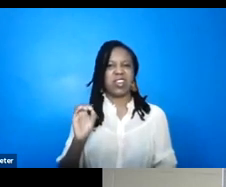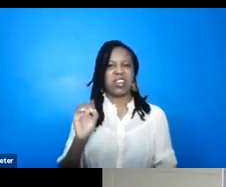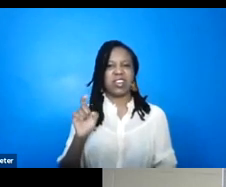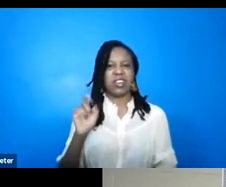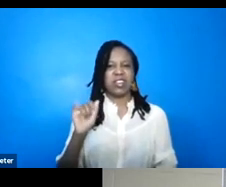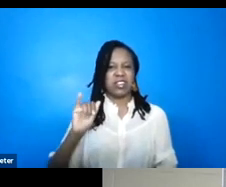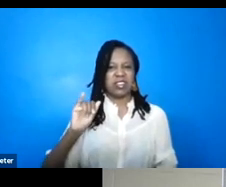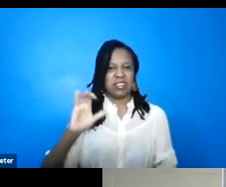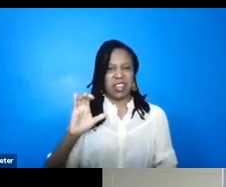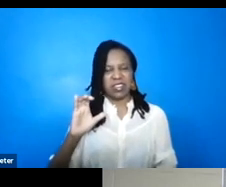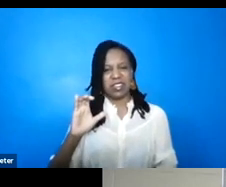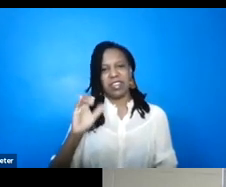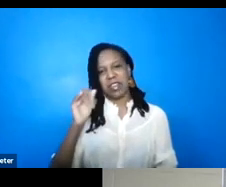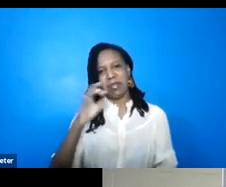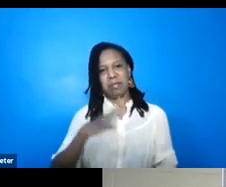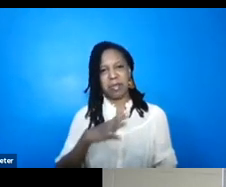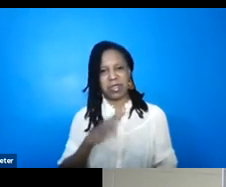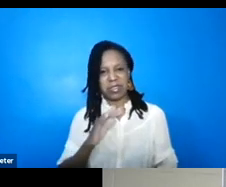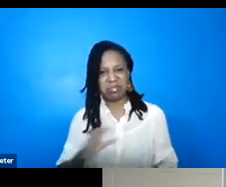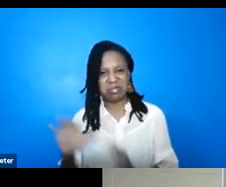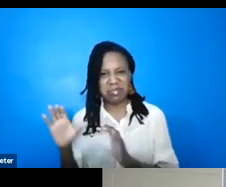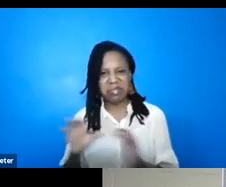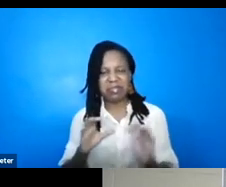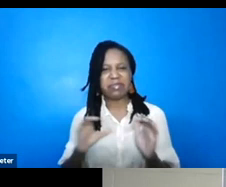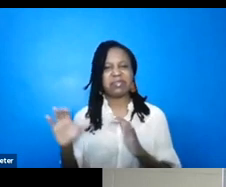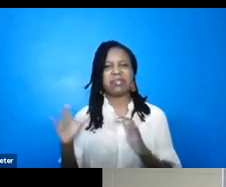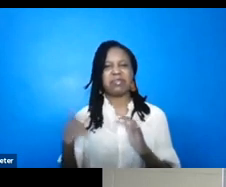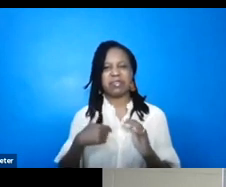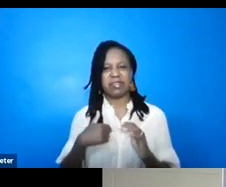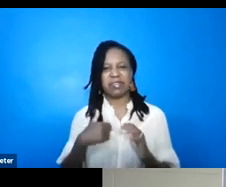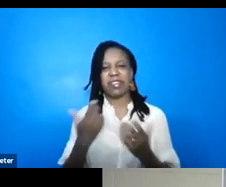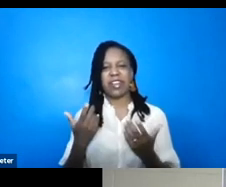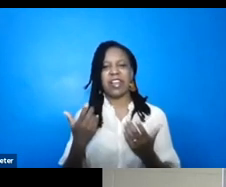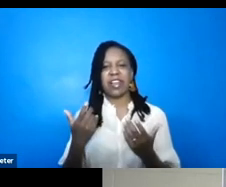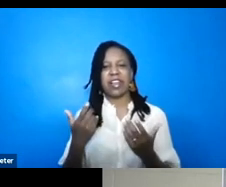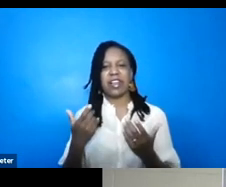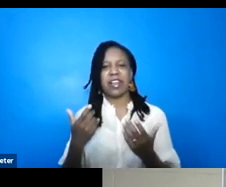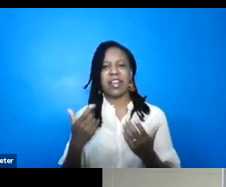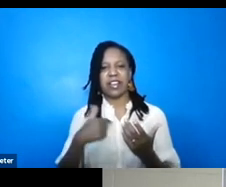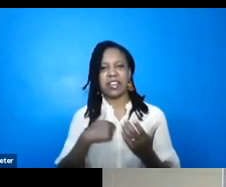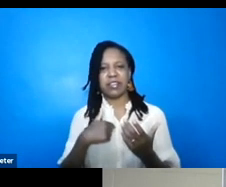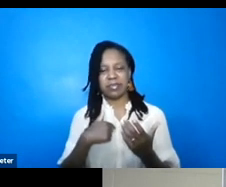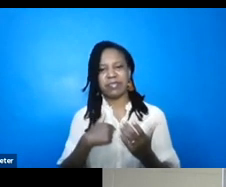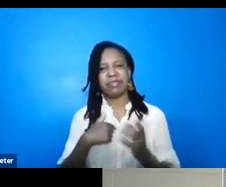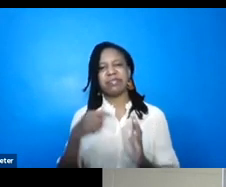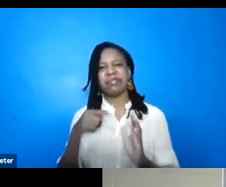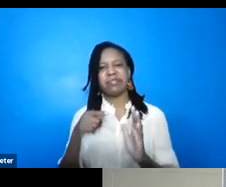led me to serving life in prison, led me to taking the life of another human being. And it